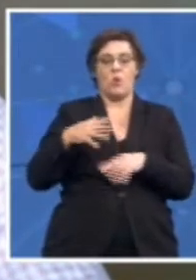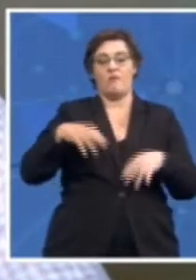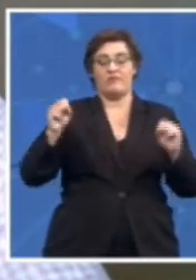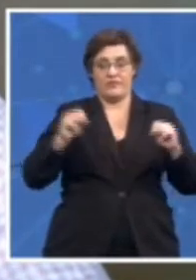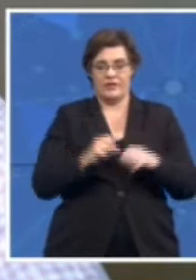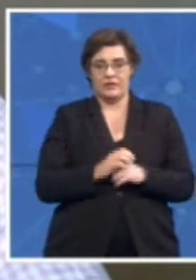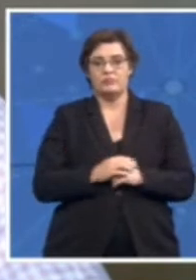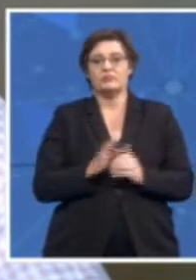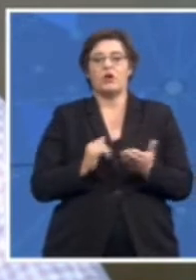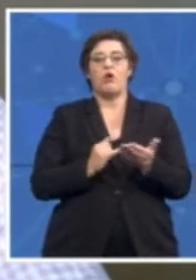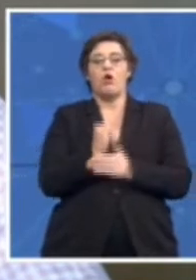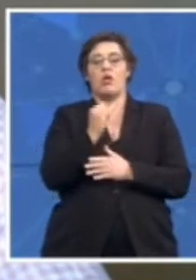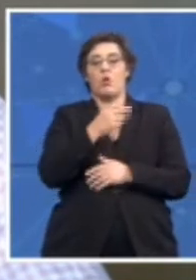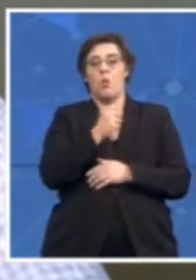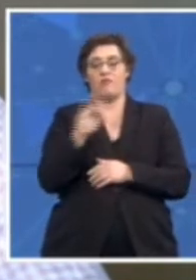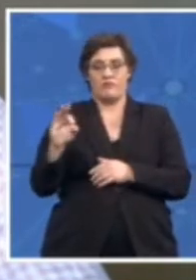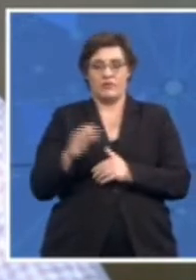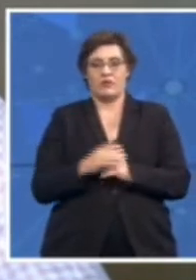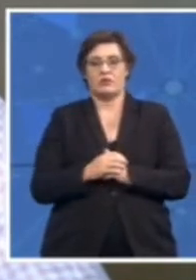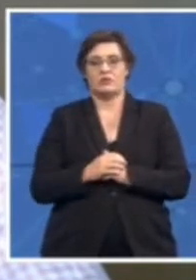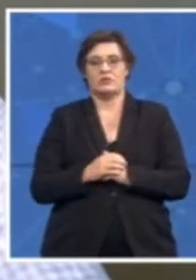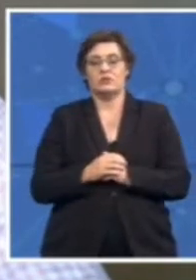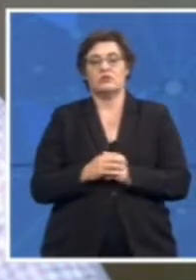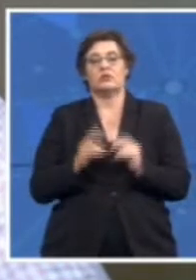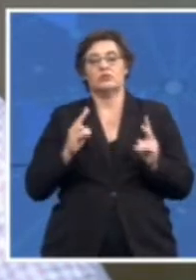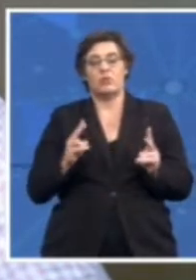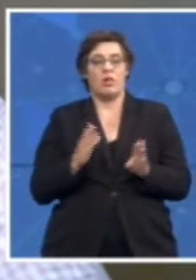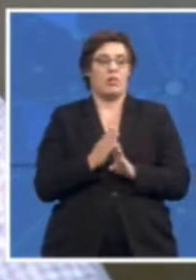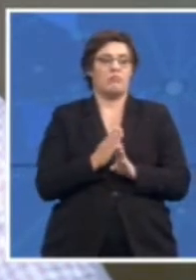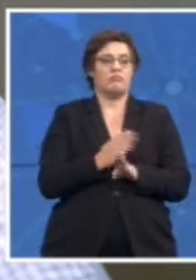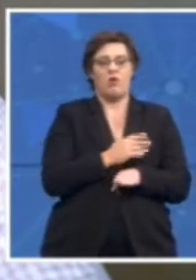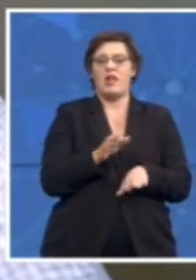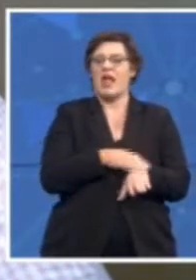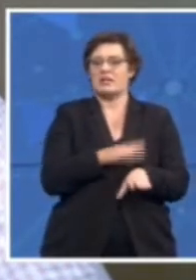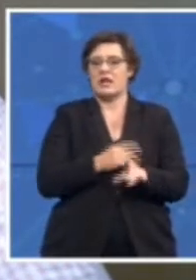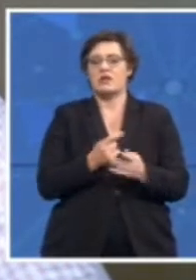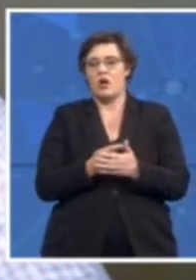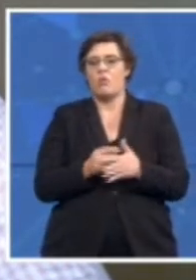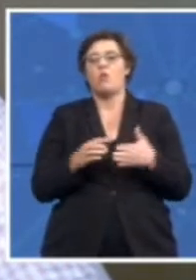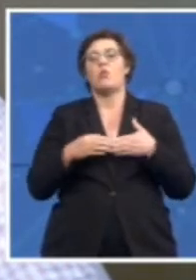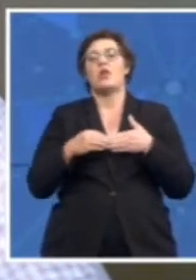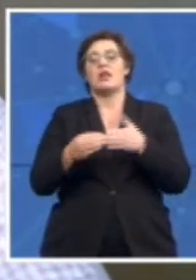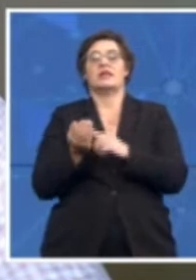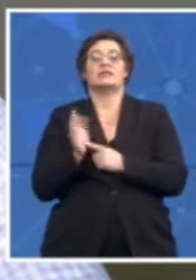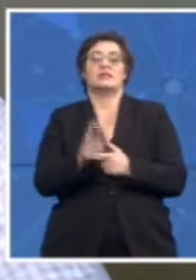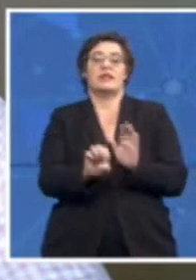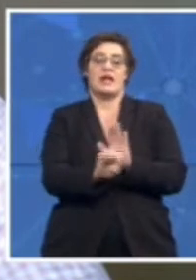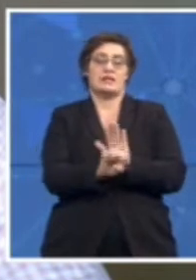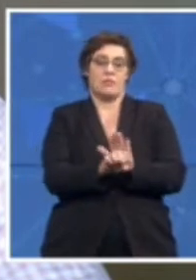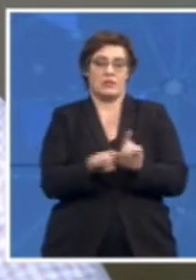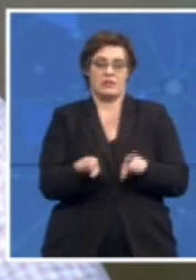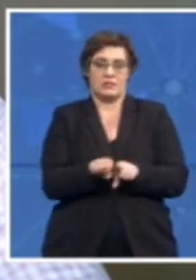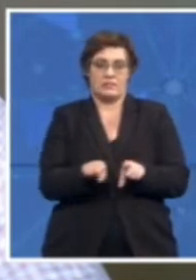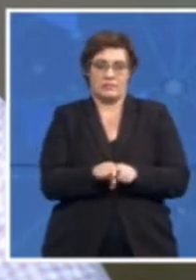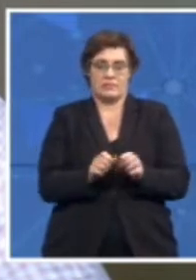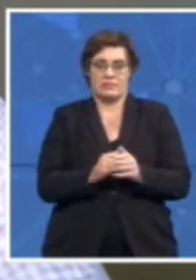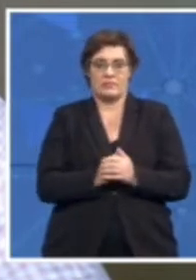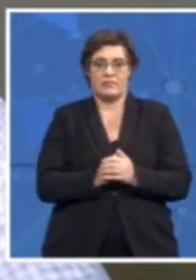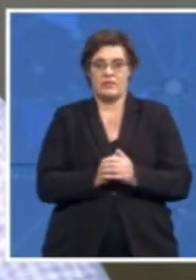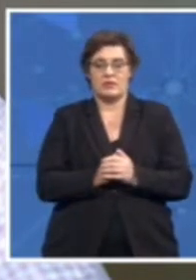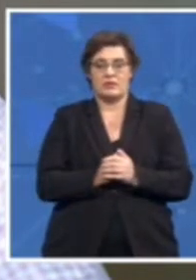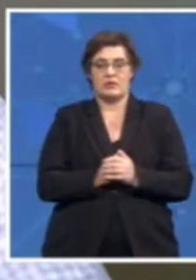normally used to be the case. So we are trying to lead by example in order to make sure that we too play our part when it comes